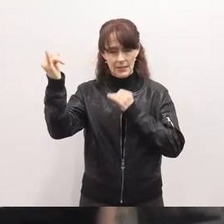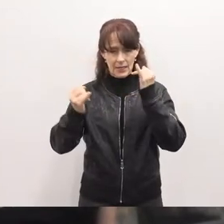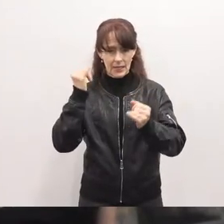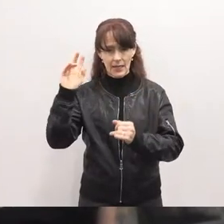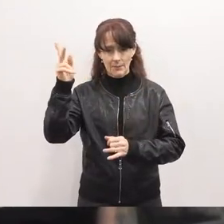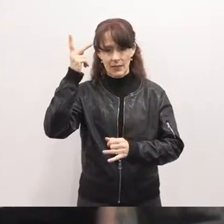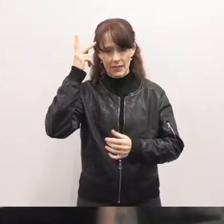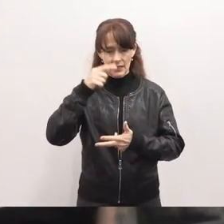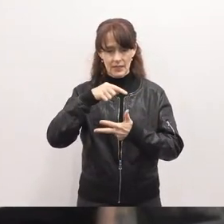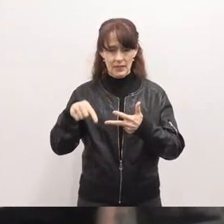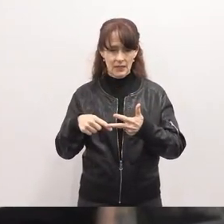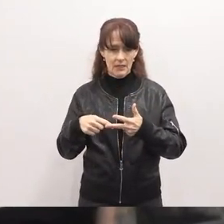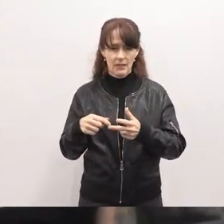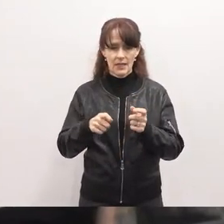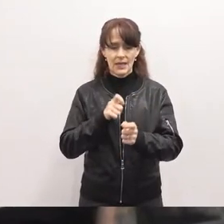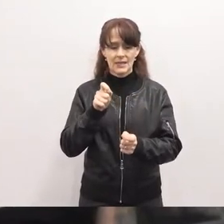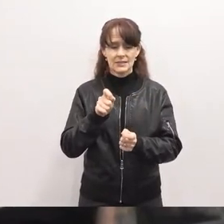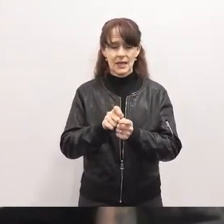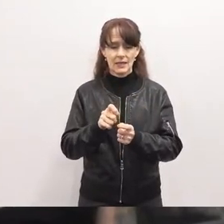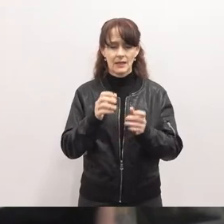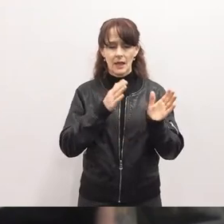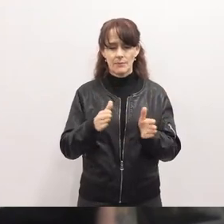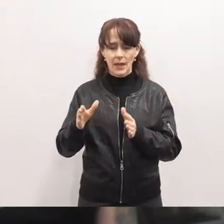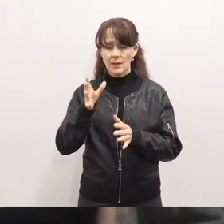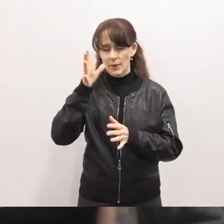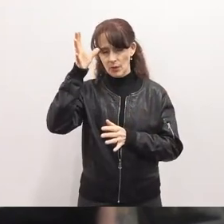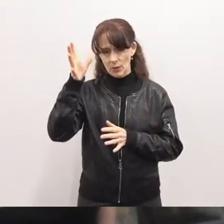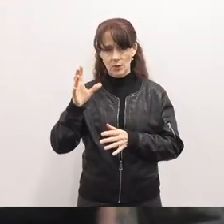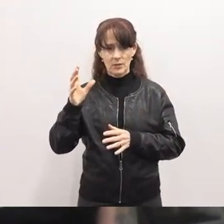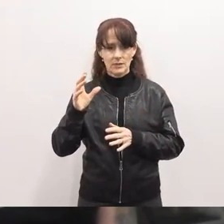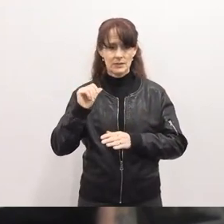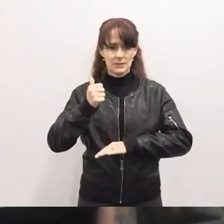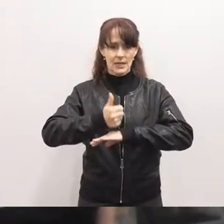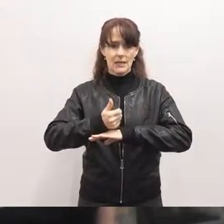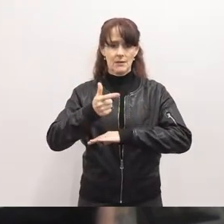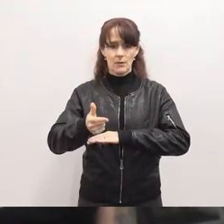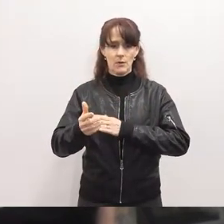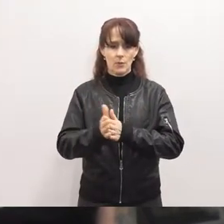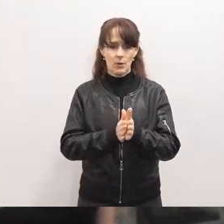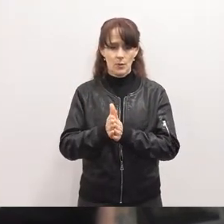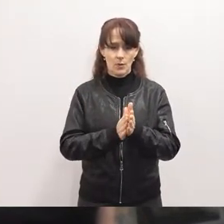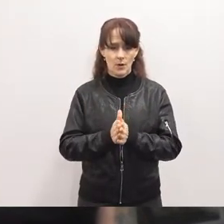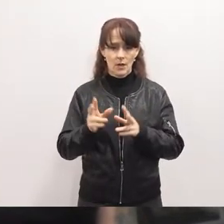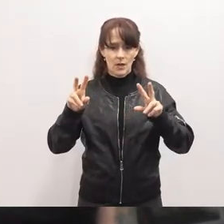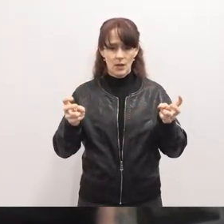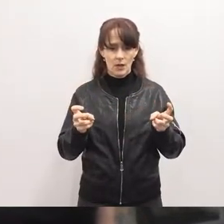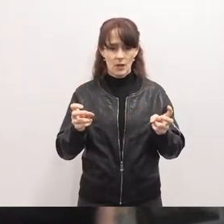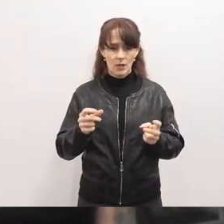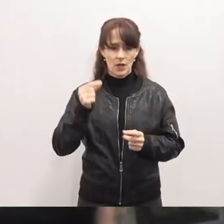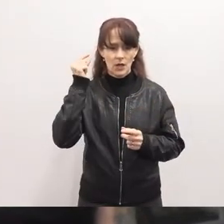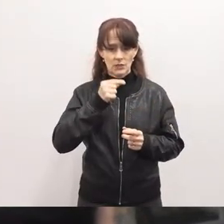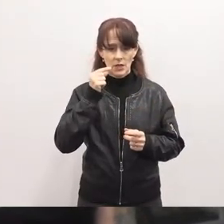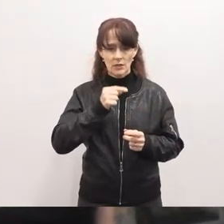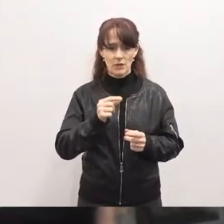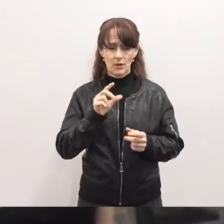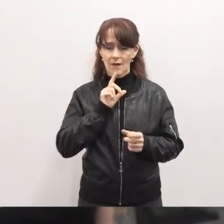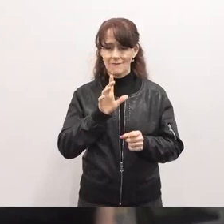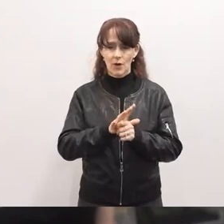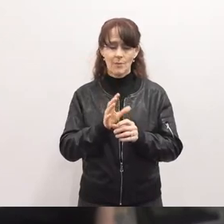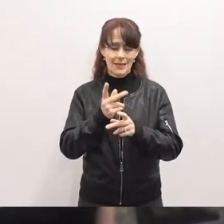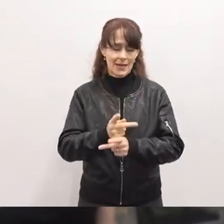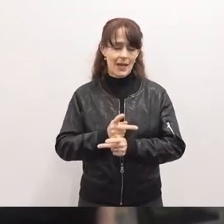politically. This is exactly what putting Planned Parenthood on campus would be promoting. They like to use the term gender-affirming care to make it